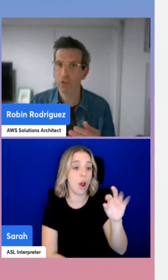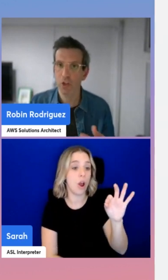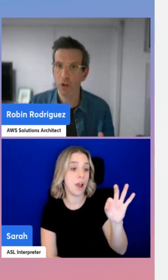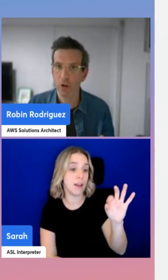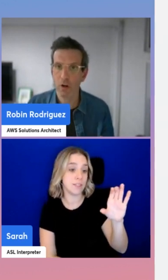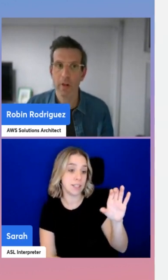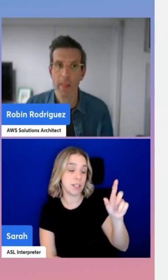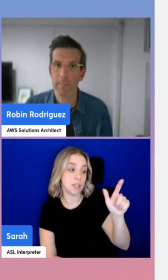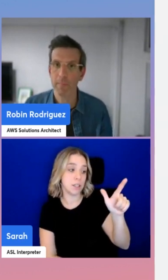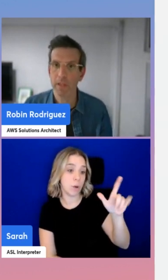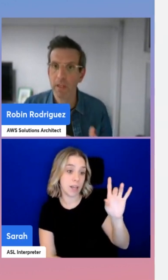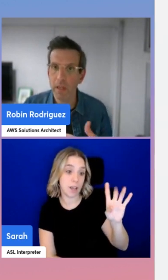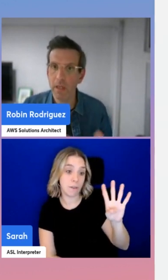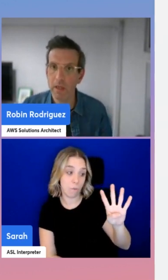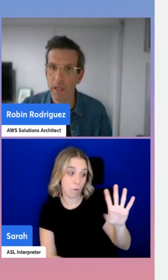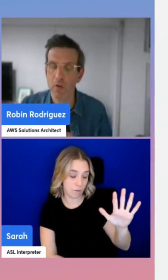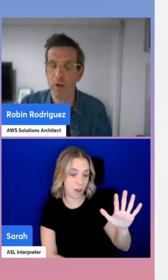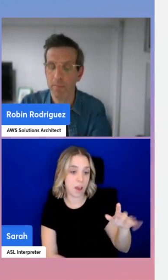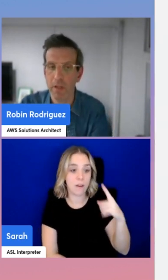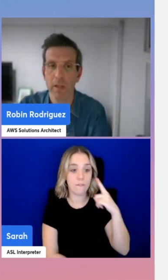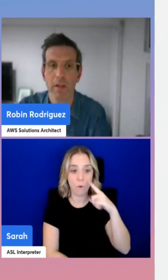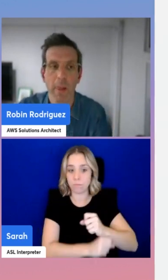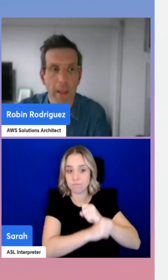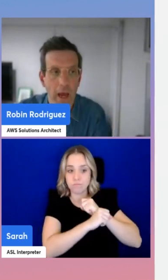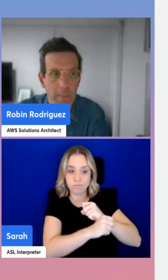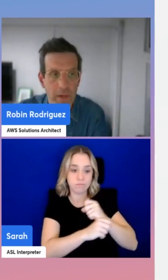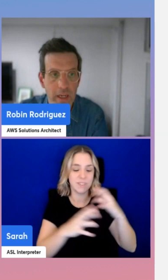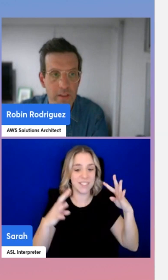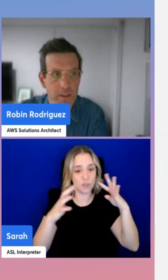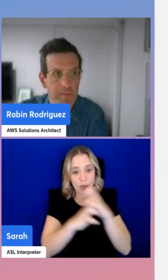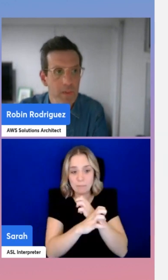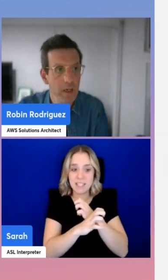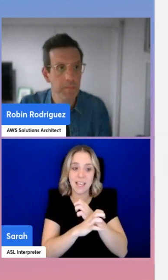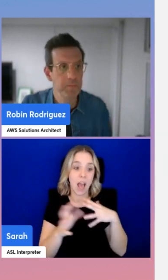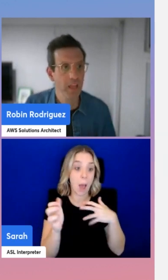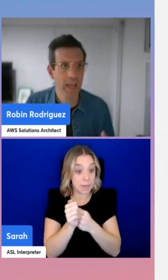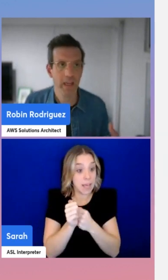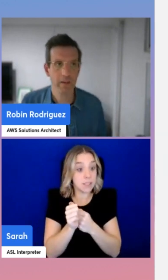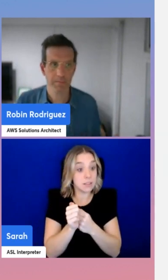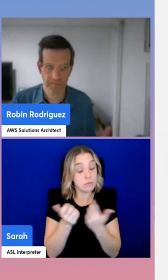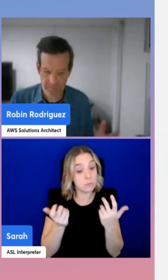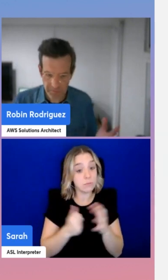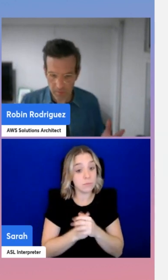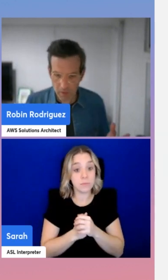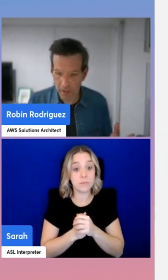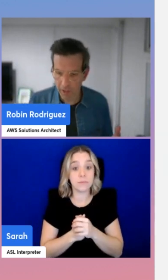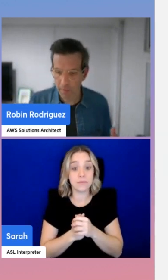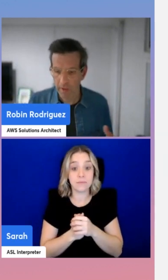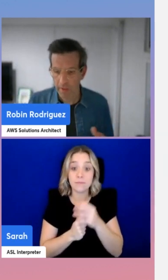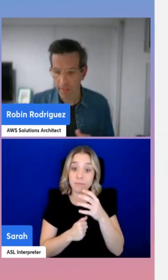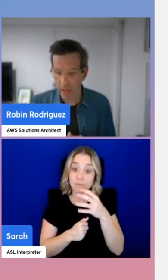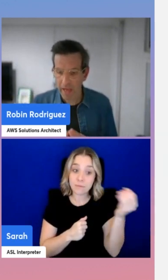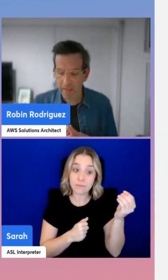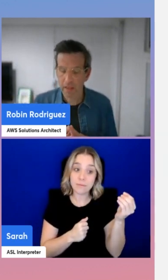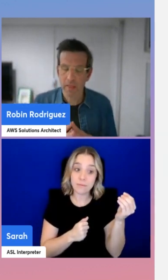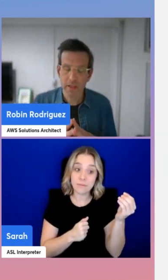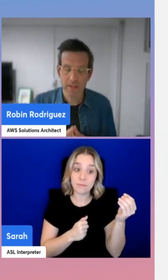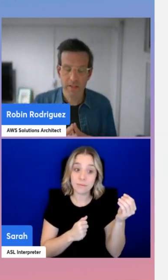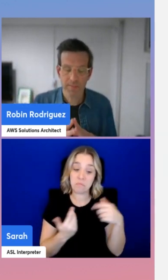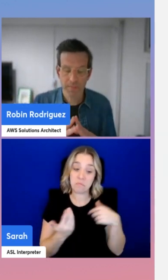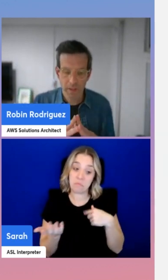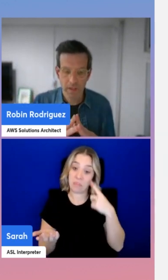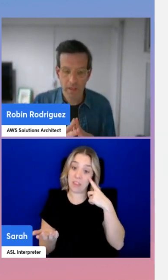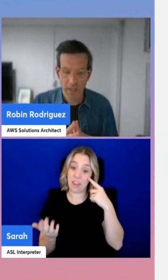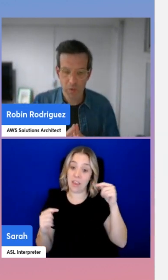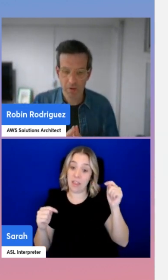for secure key encrypted updates here. And I think